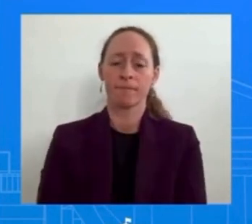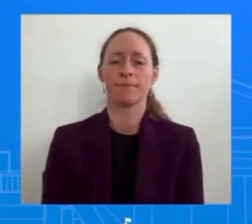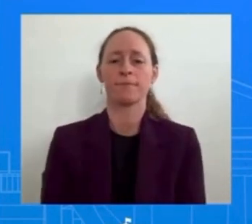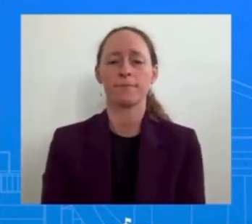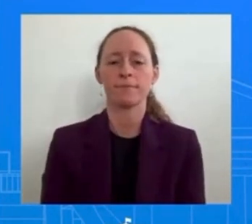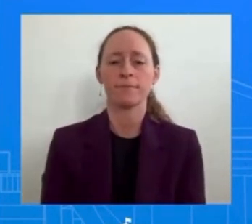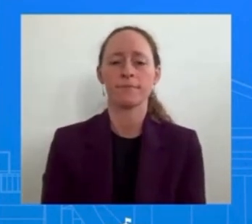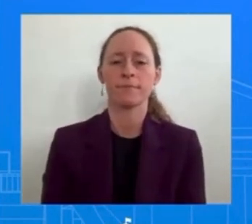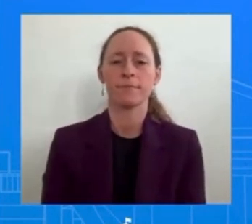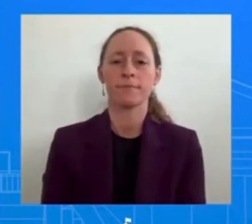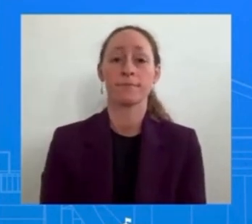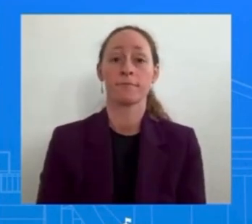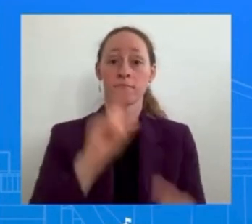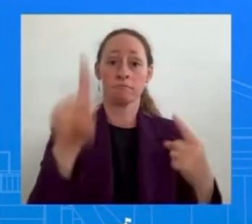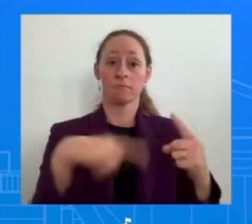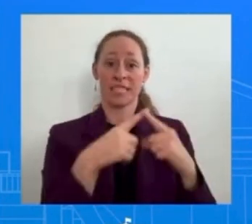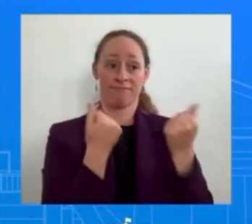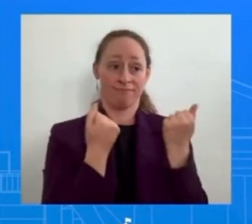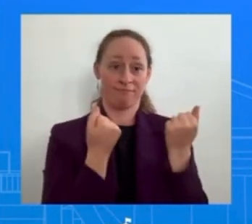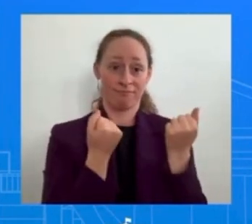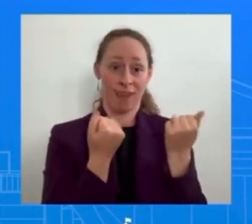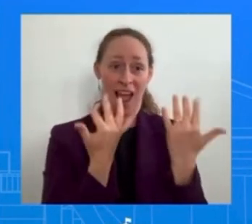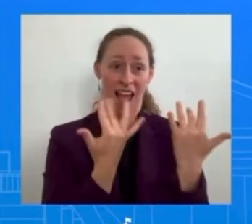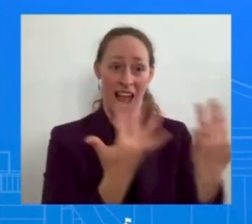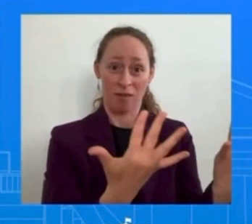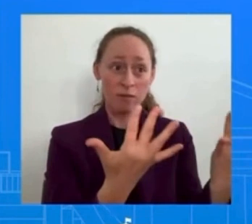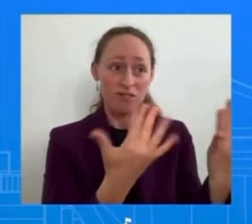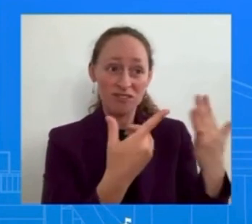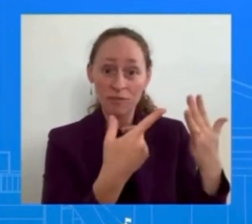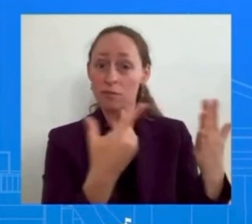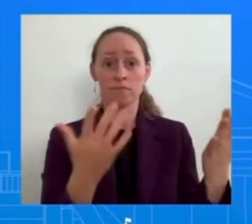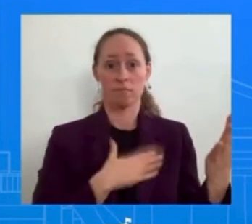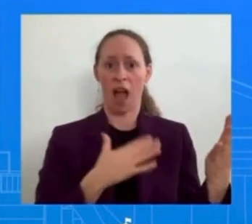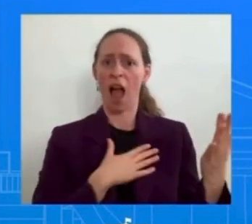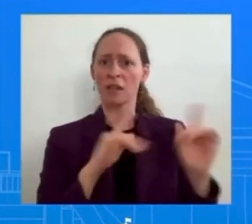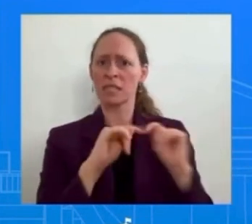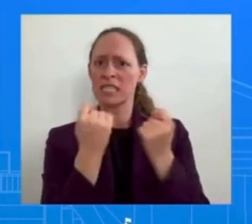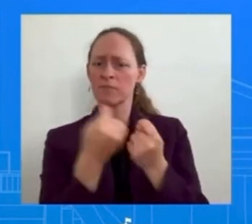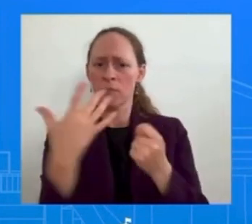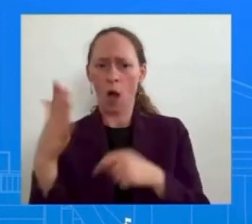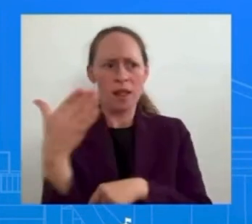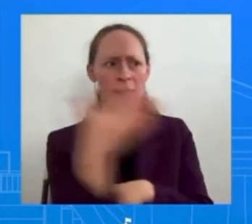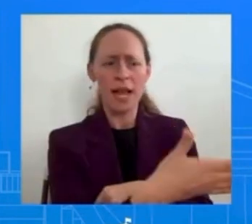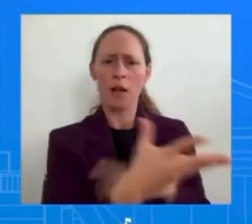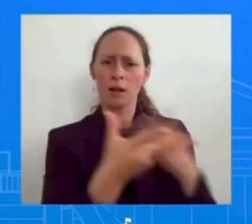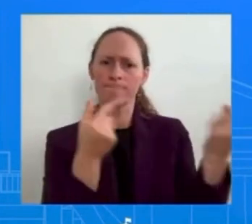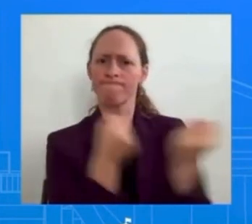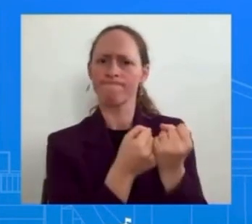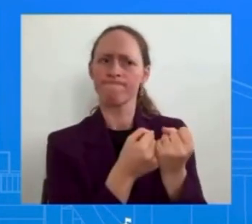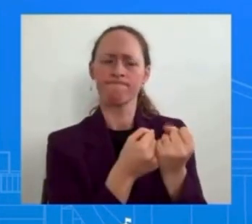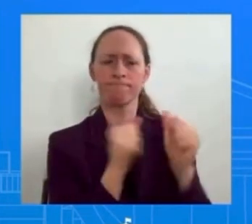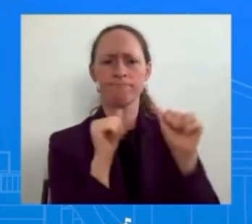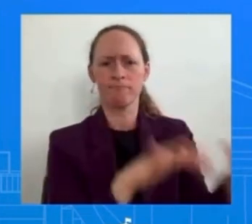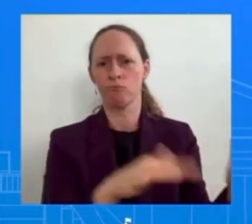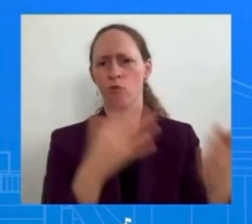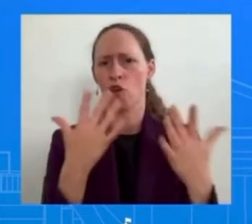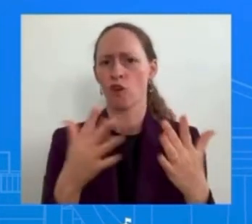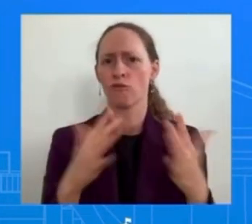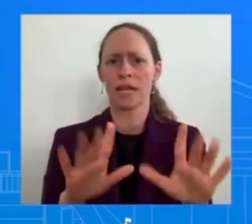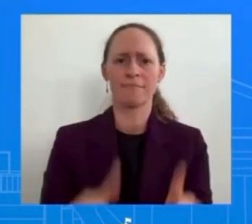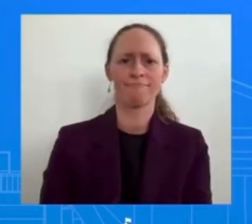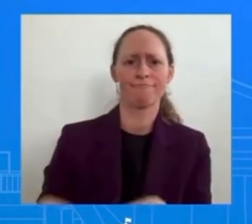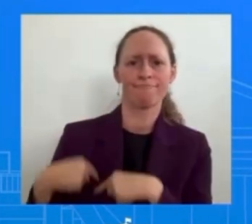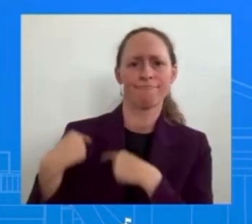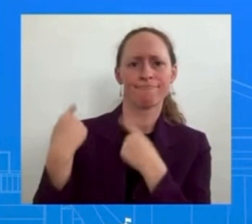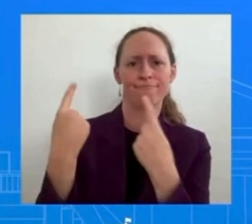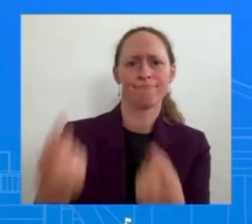to support those in need. As he always does, President Biden directed me to move quickly and push as many